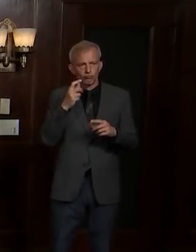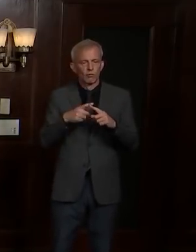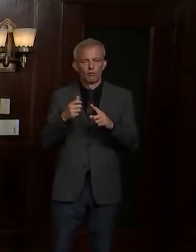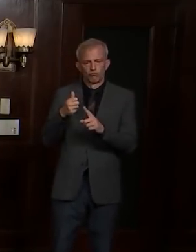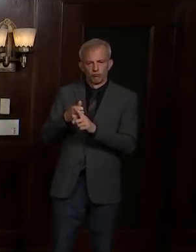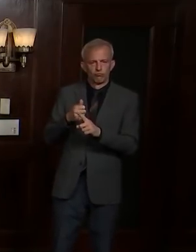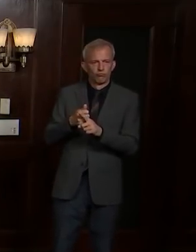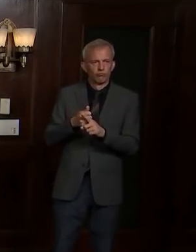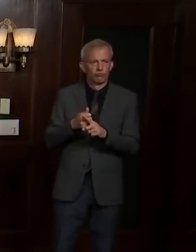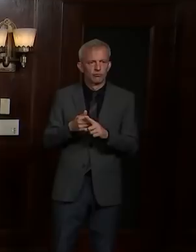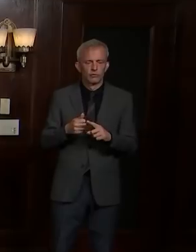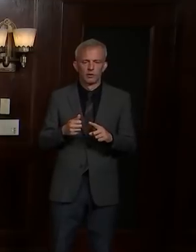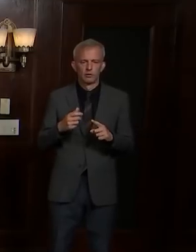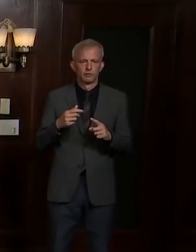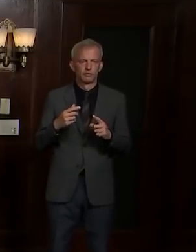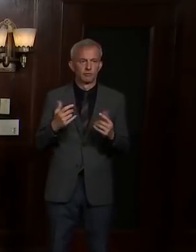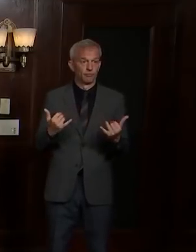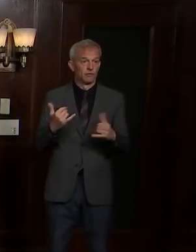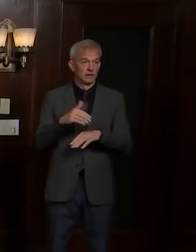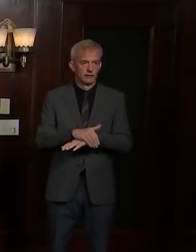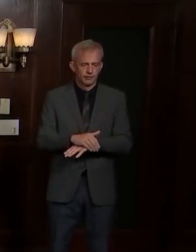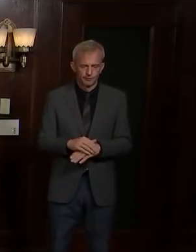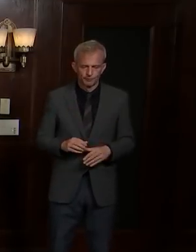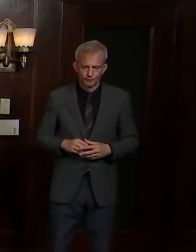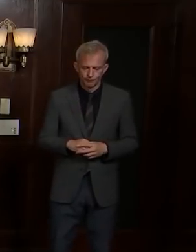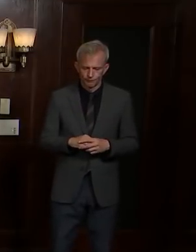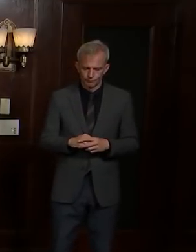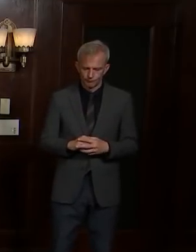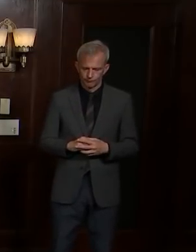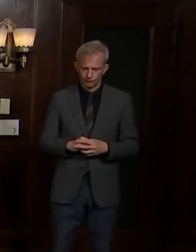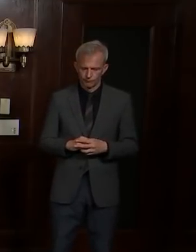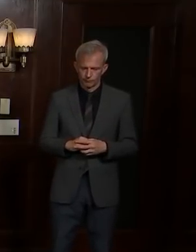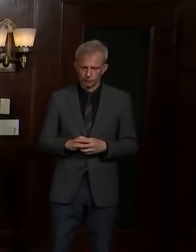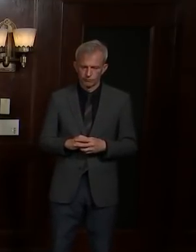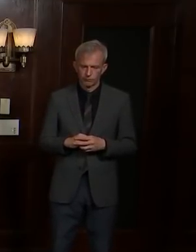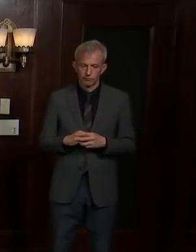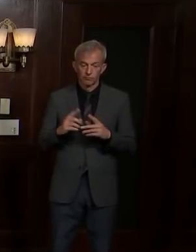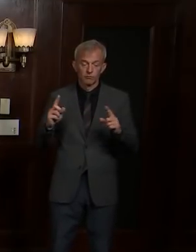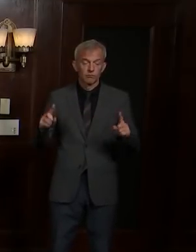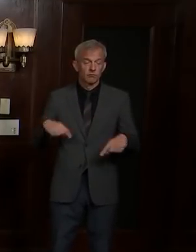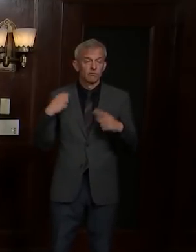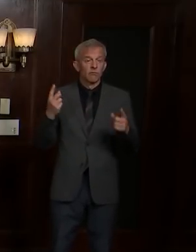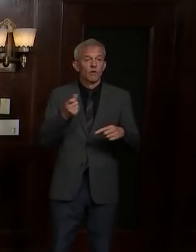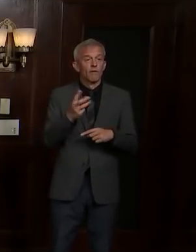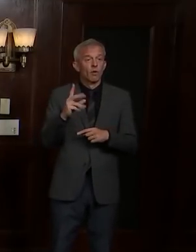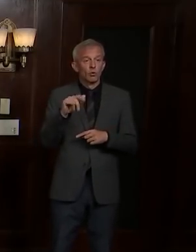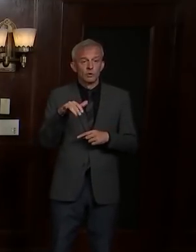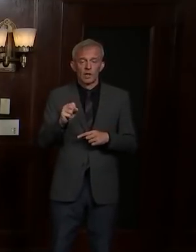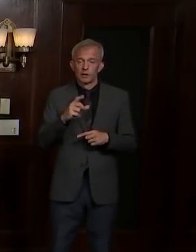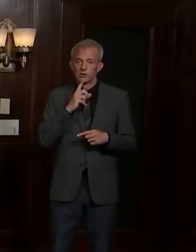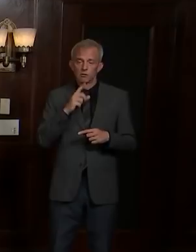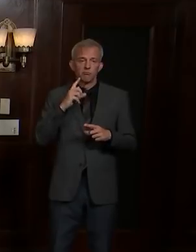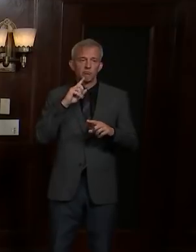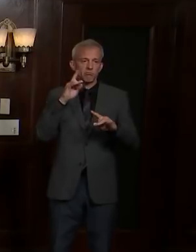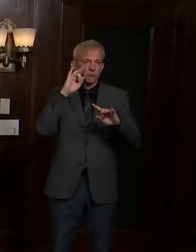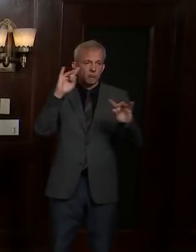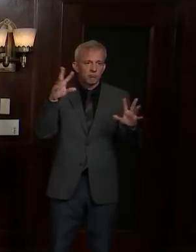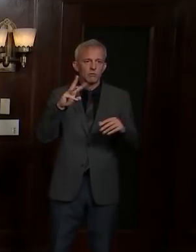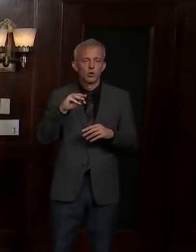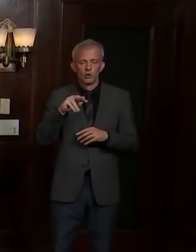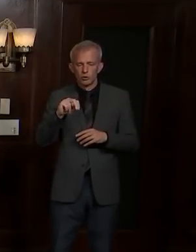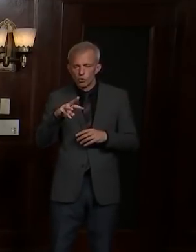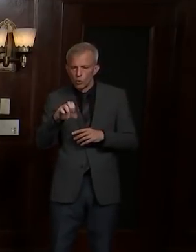well. Over the past few days, we've all seen a rush of difficult news. We've seen projections of COVID case